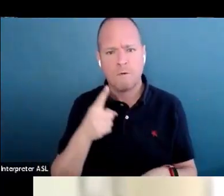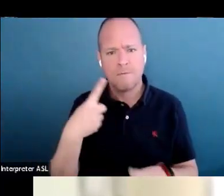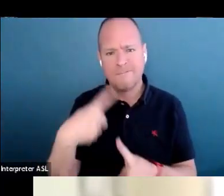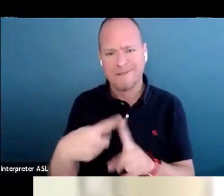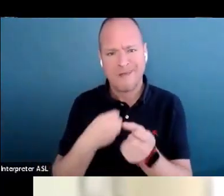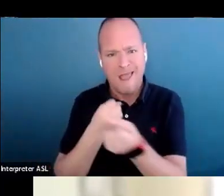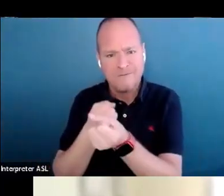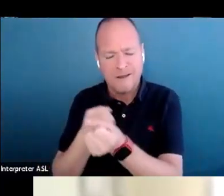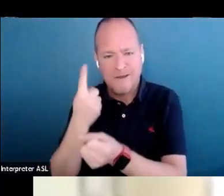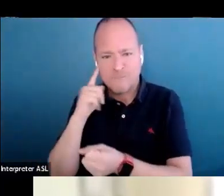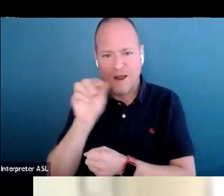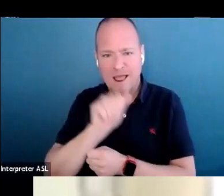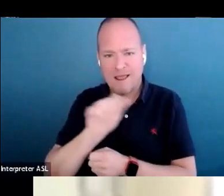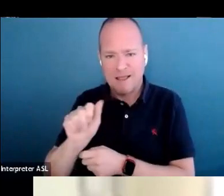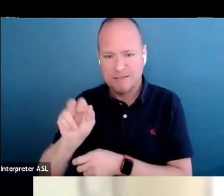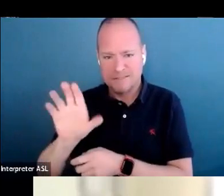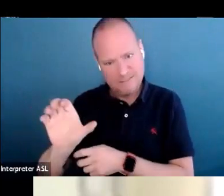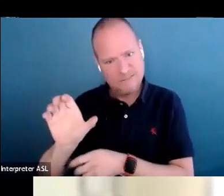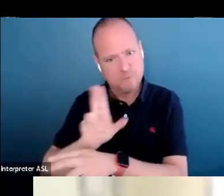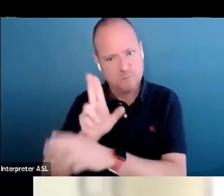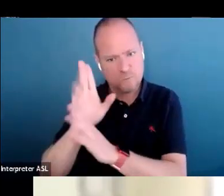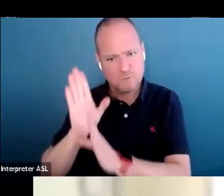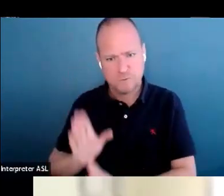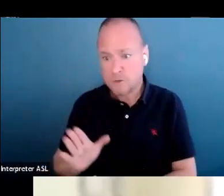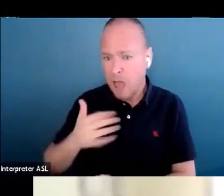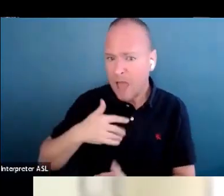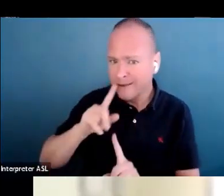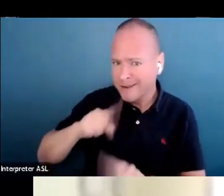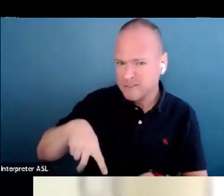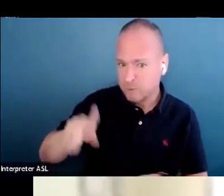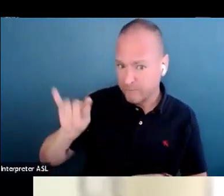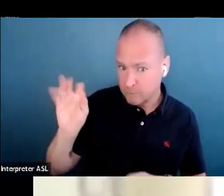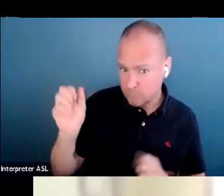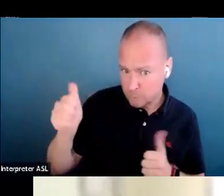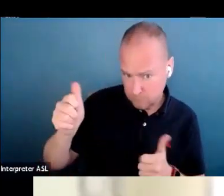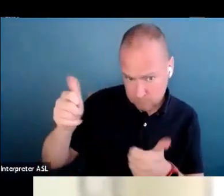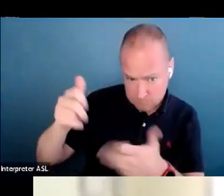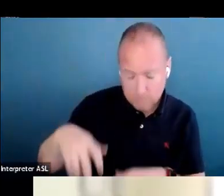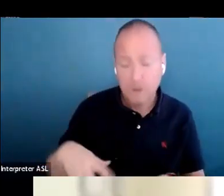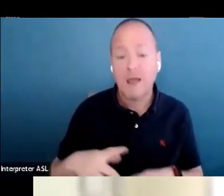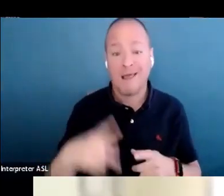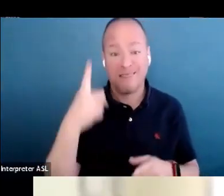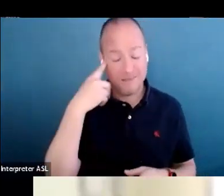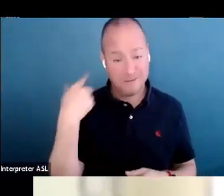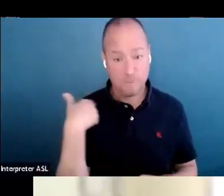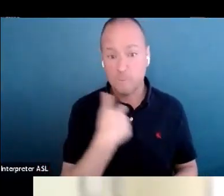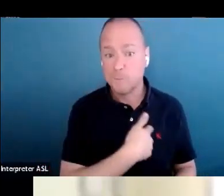So I can take that one if that's all right. I think we do